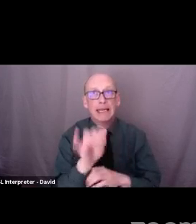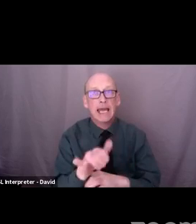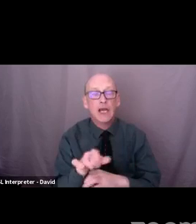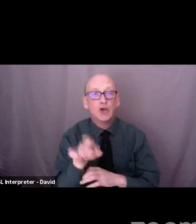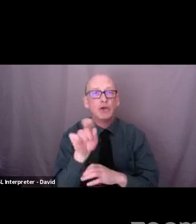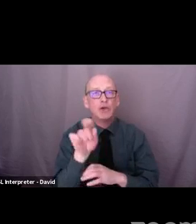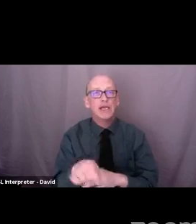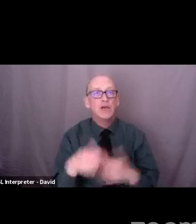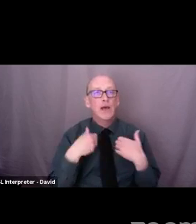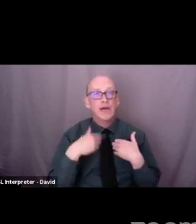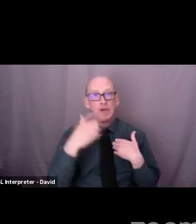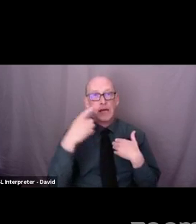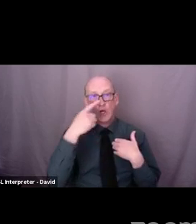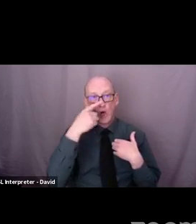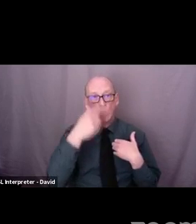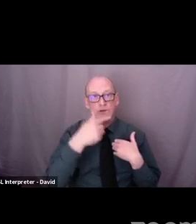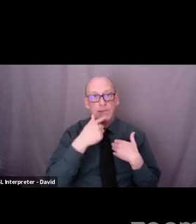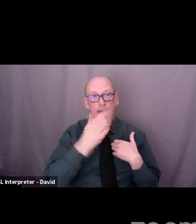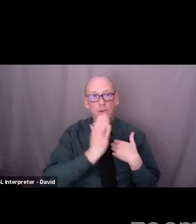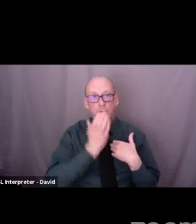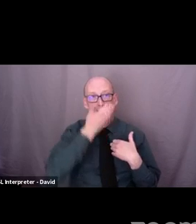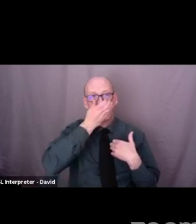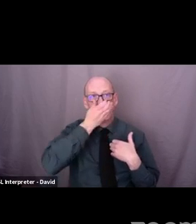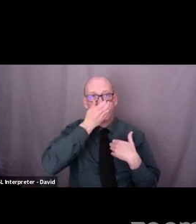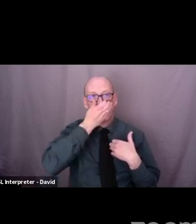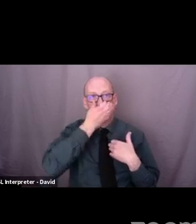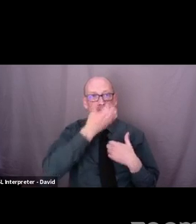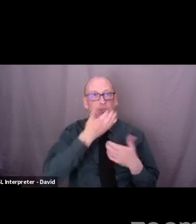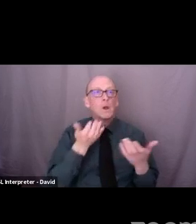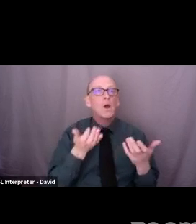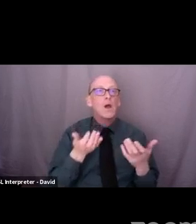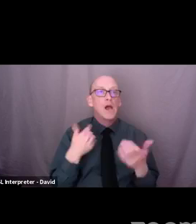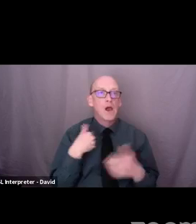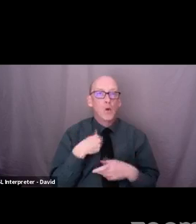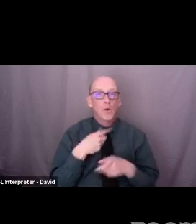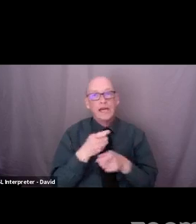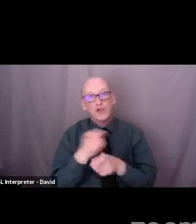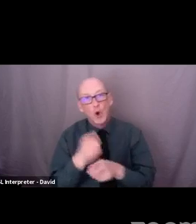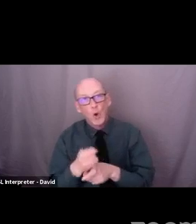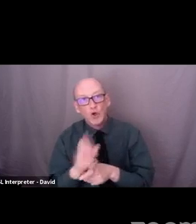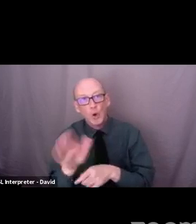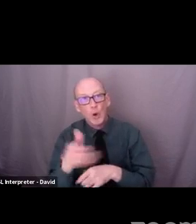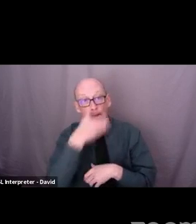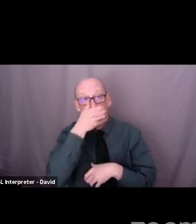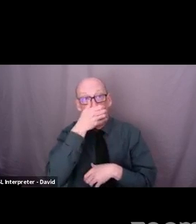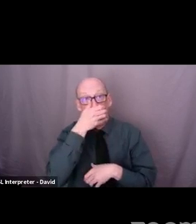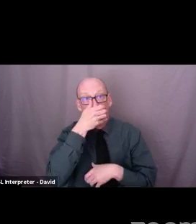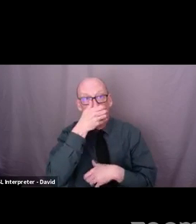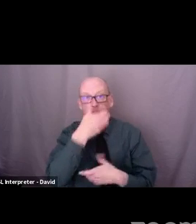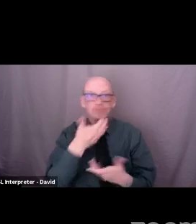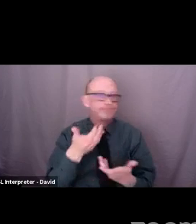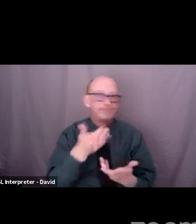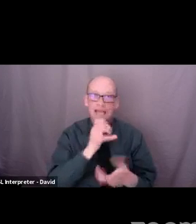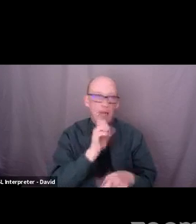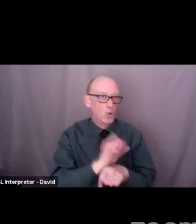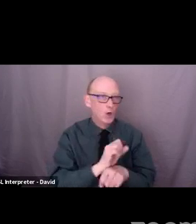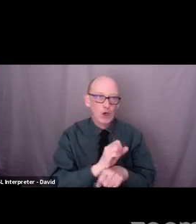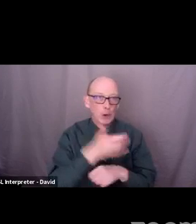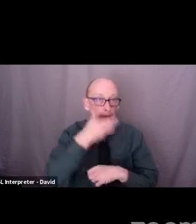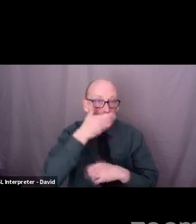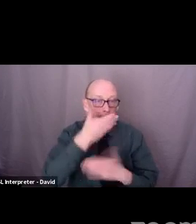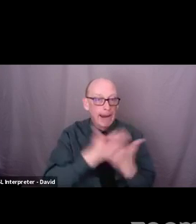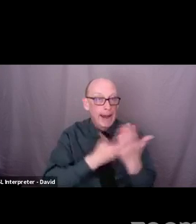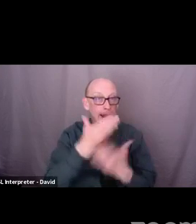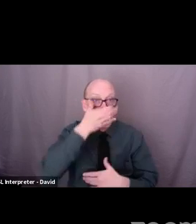have your nose and mouth covered. And we did joke that, your hand is not going to probably work, but